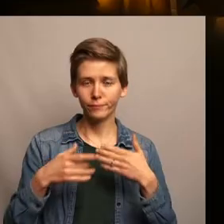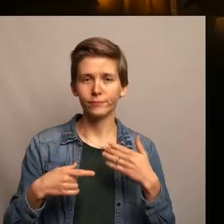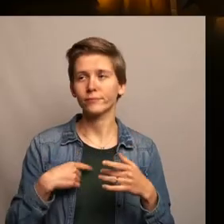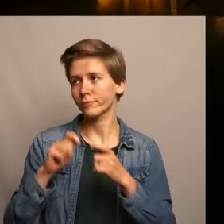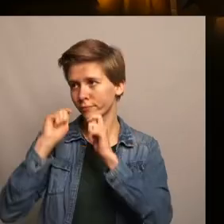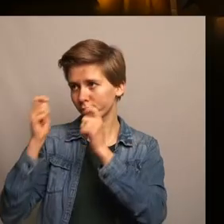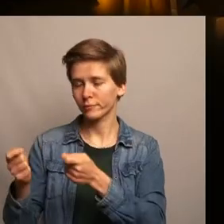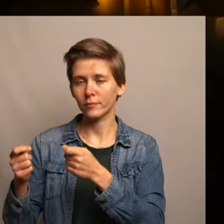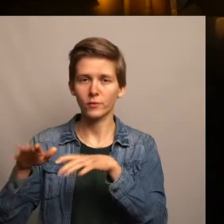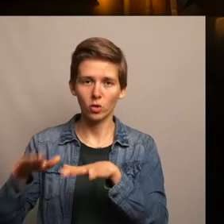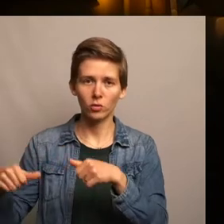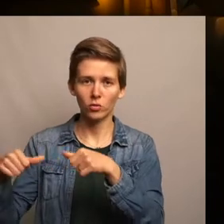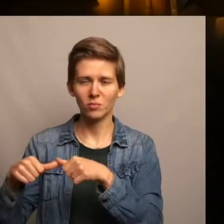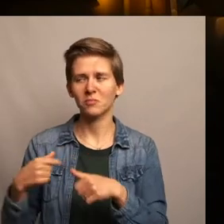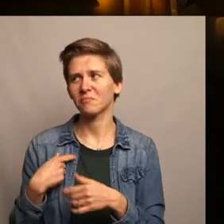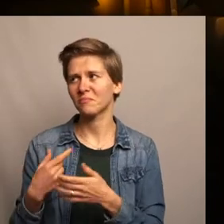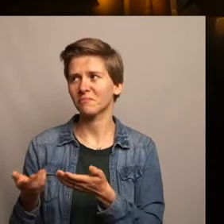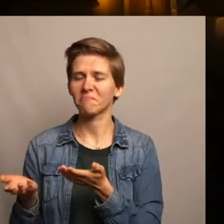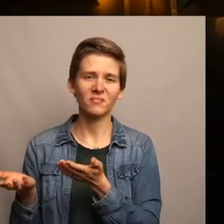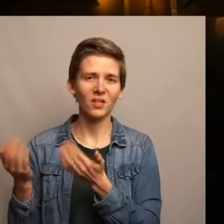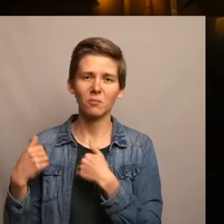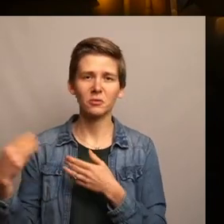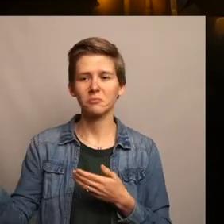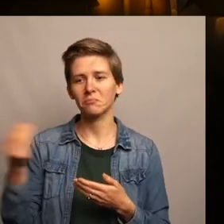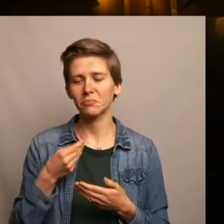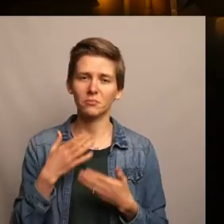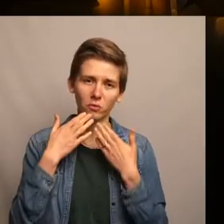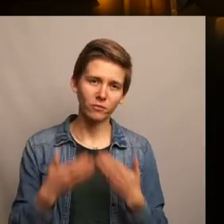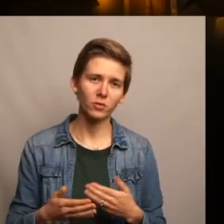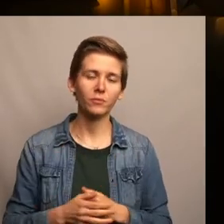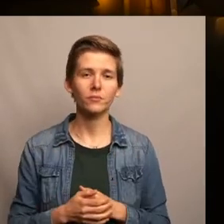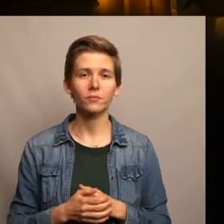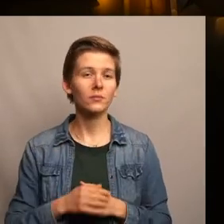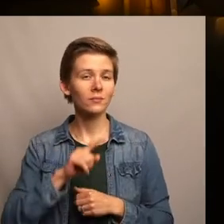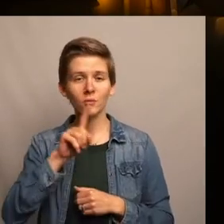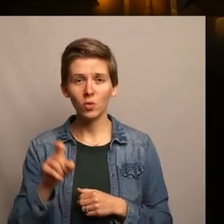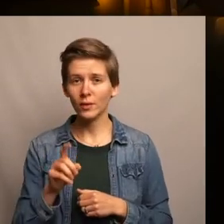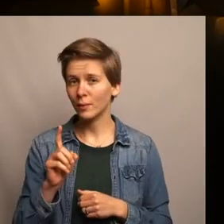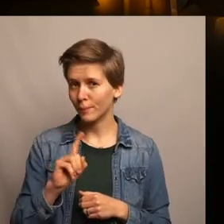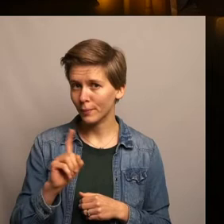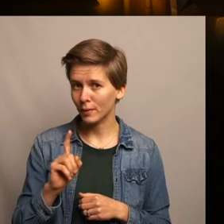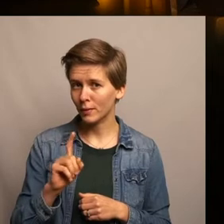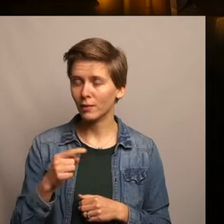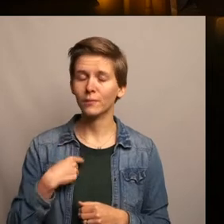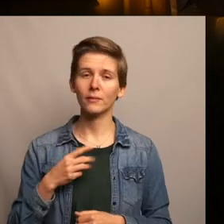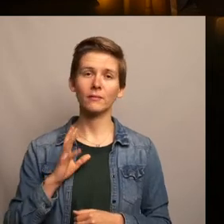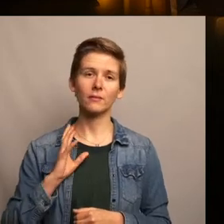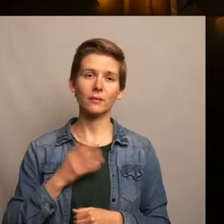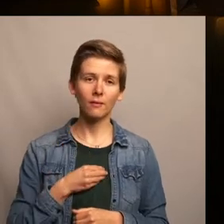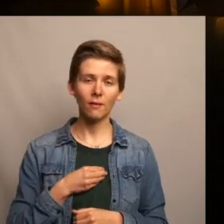like, I got it quite easily. The problem that I faced, mainly, like, as a trans person, is,